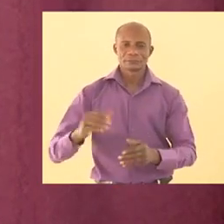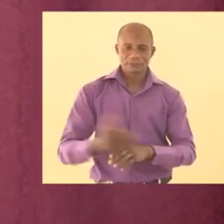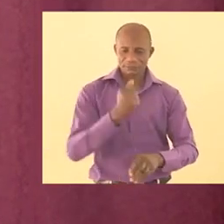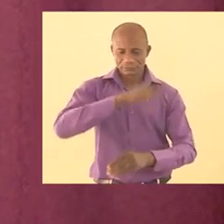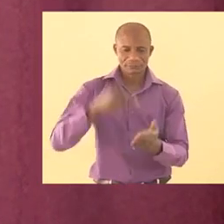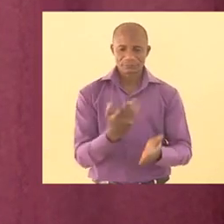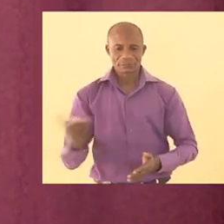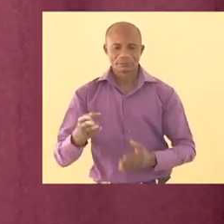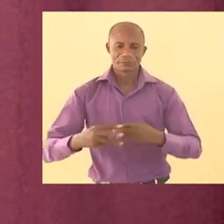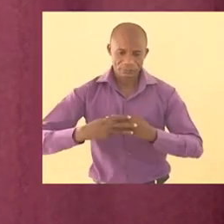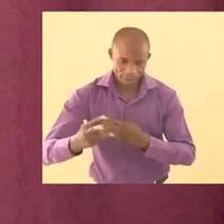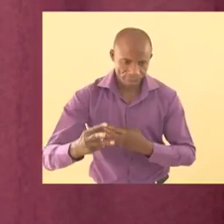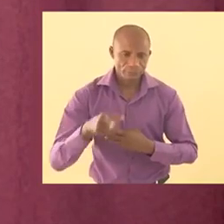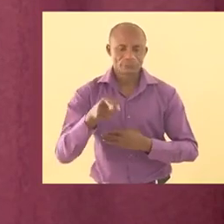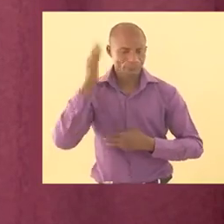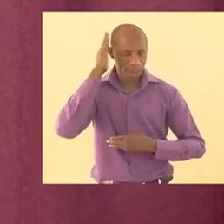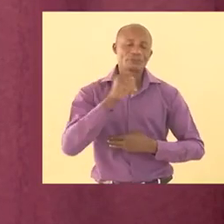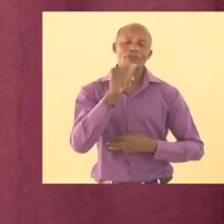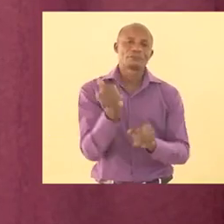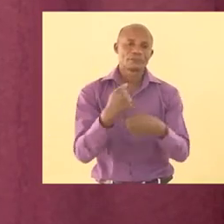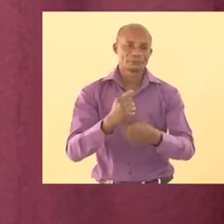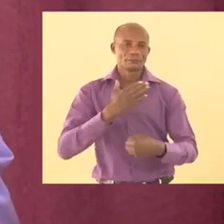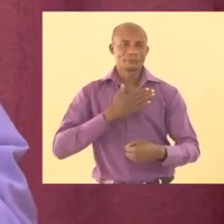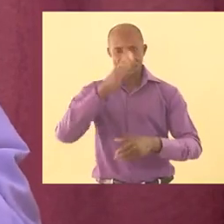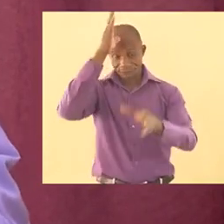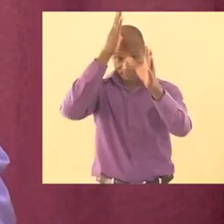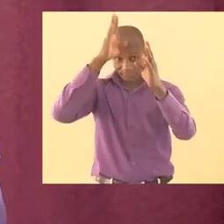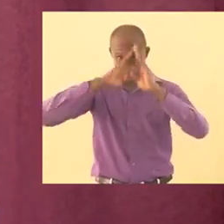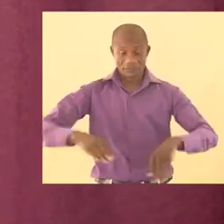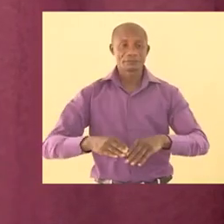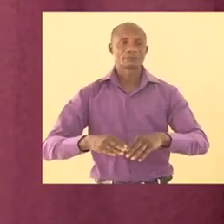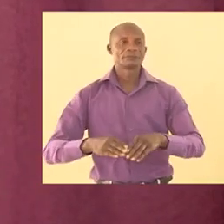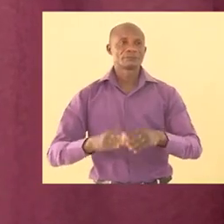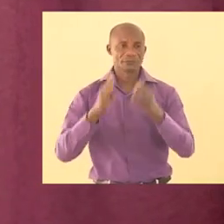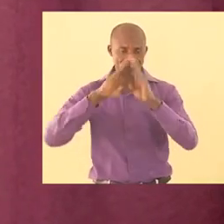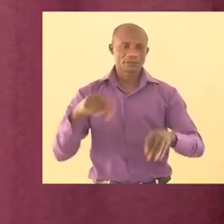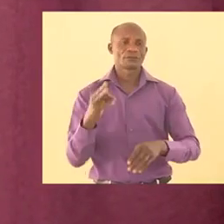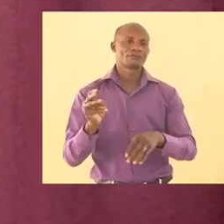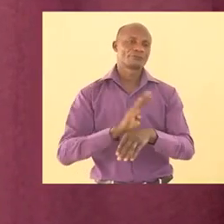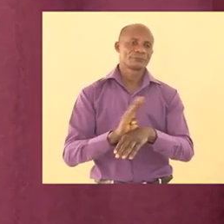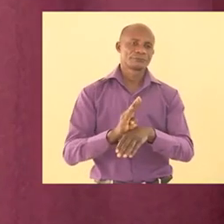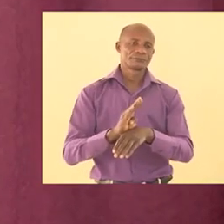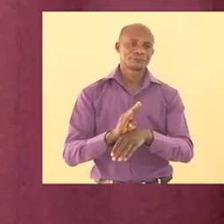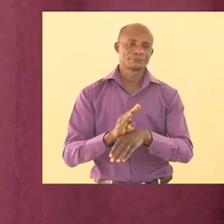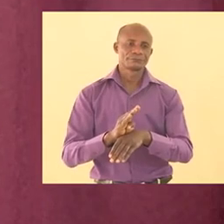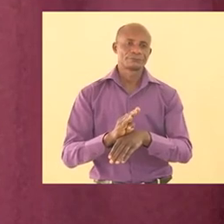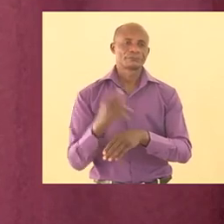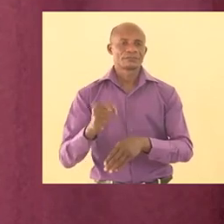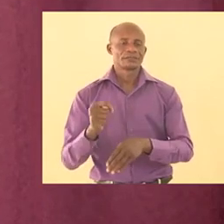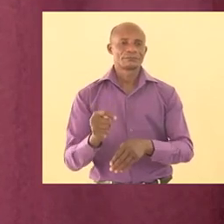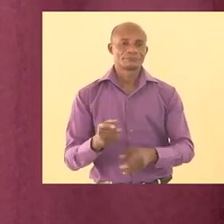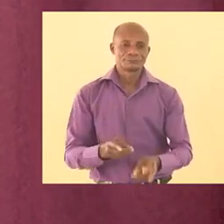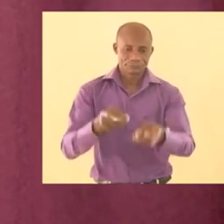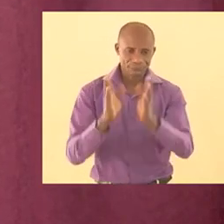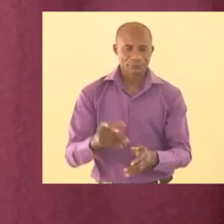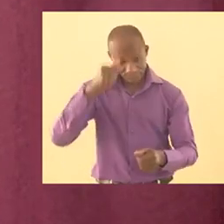these things away. You shall not make my father's house a house of trade." His disciples remembered